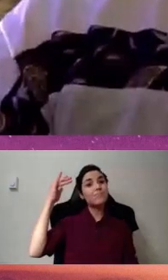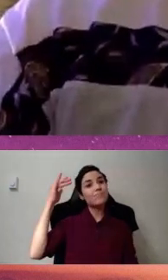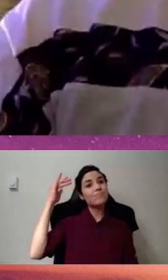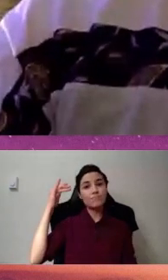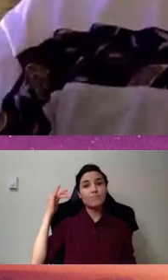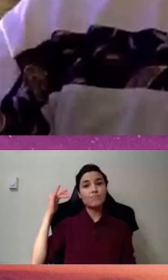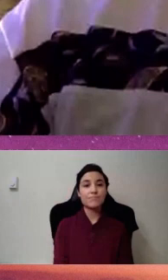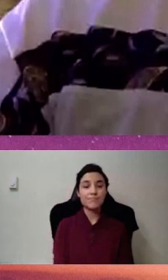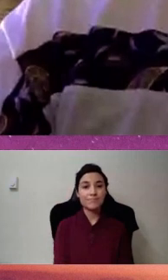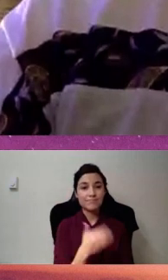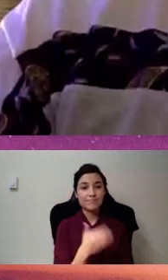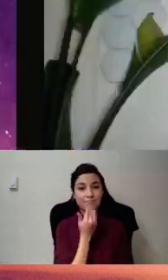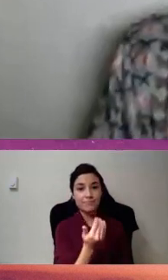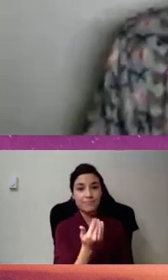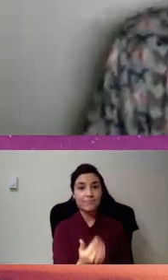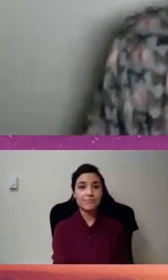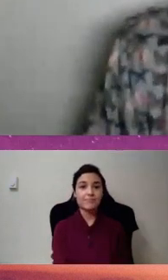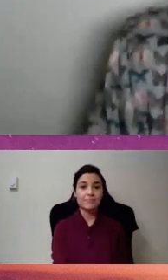Thank you.